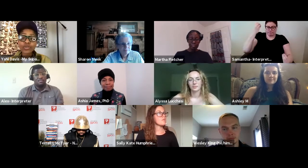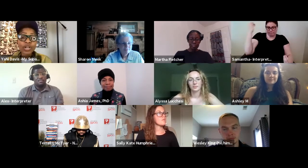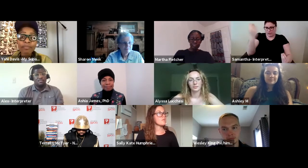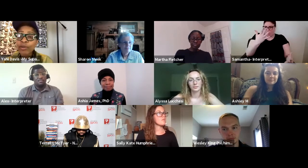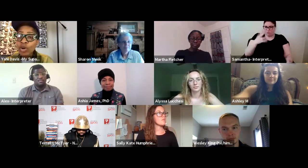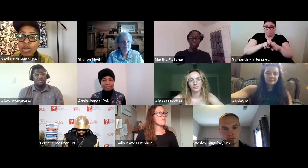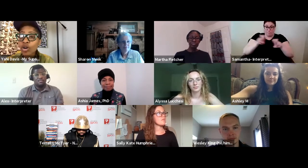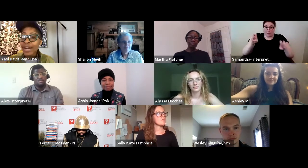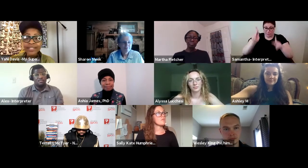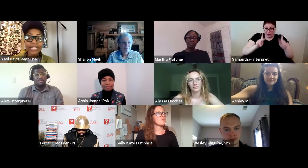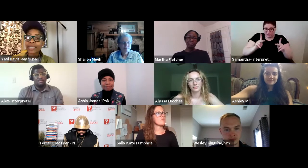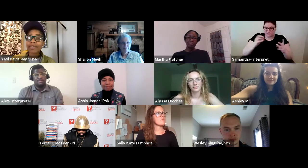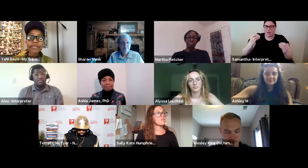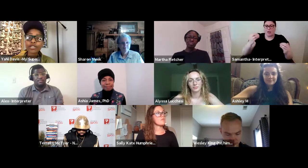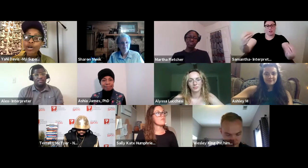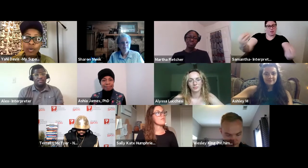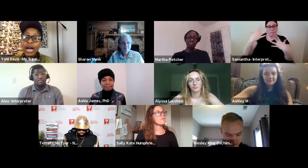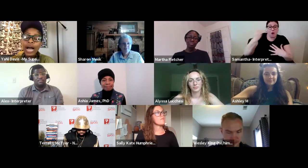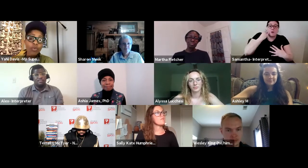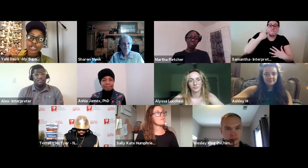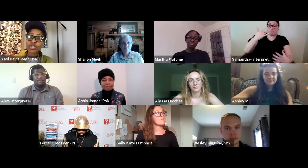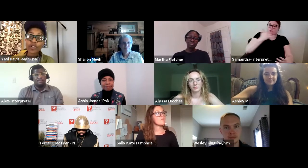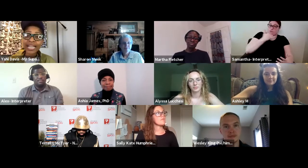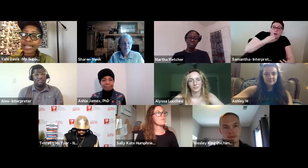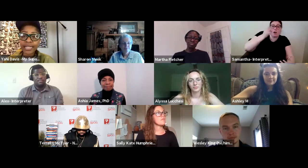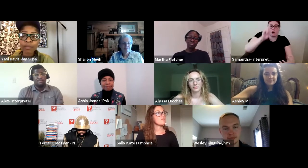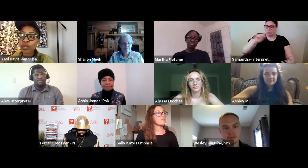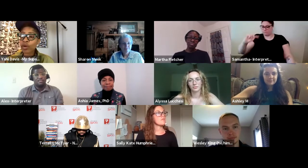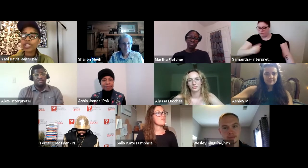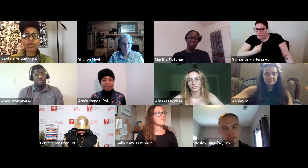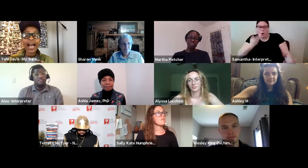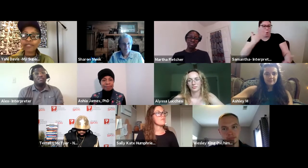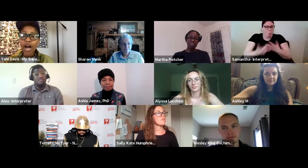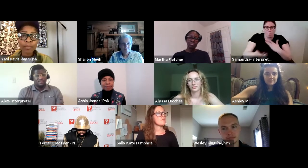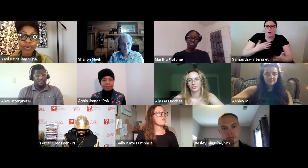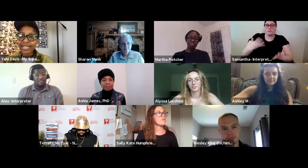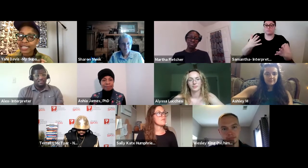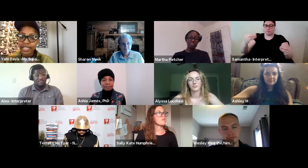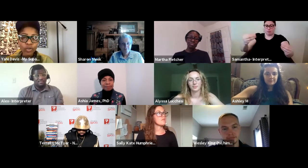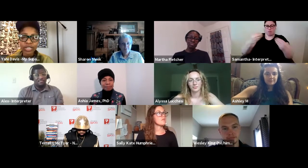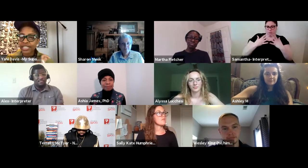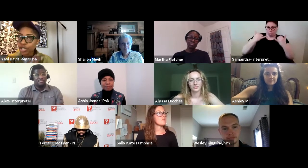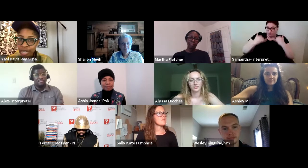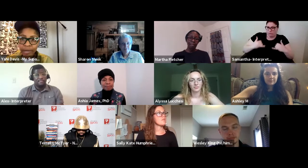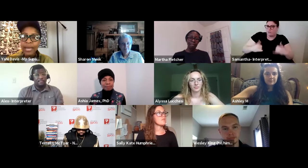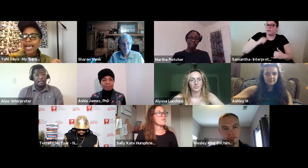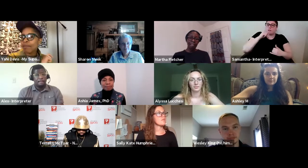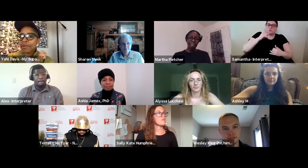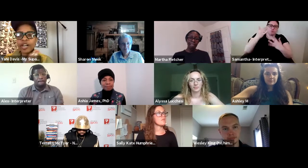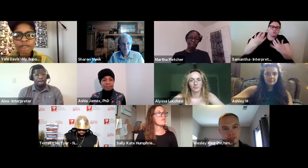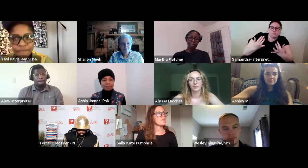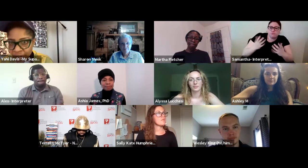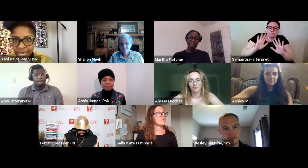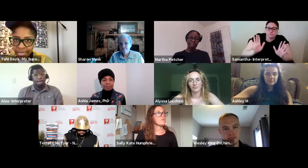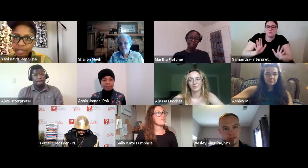I do something wrong, correct me. Let me know. I want to serve as an example that we don't have to operate in guilt and shame and